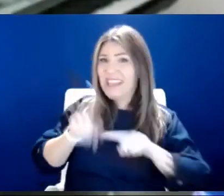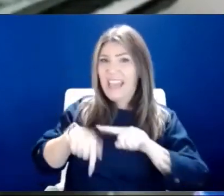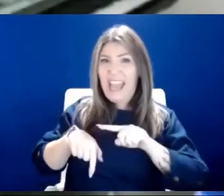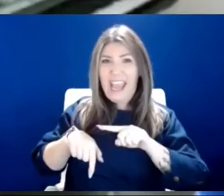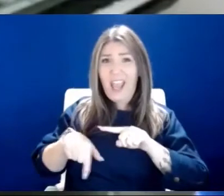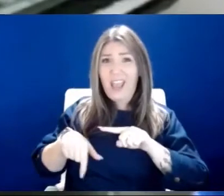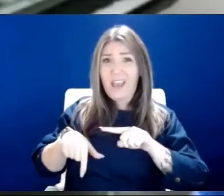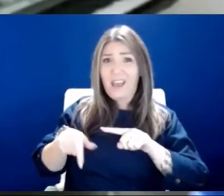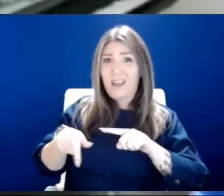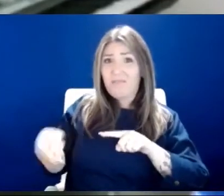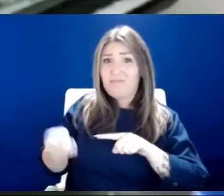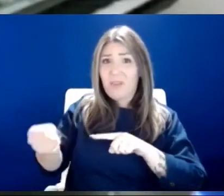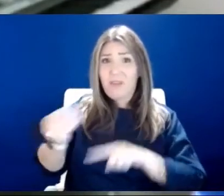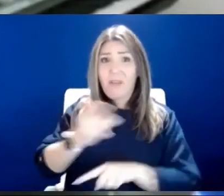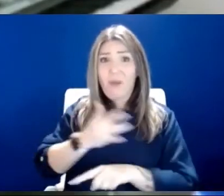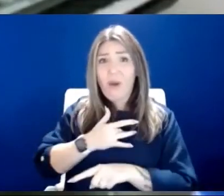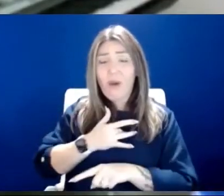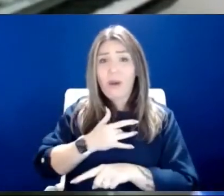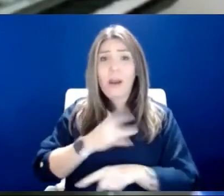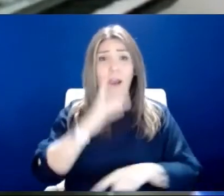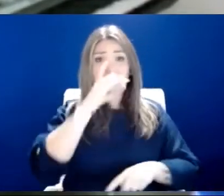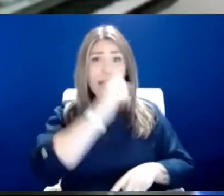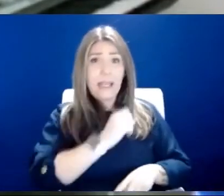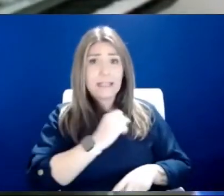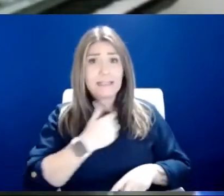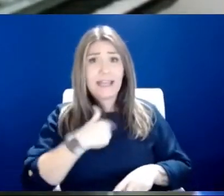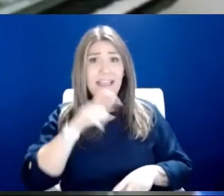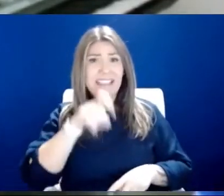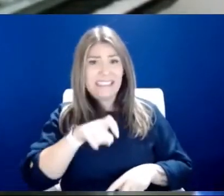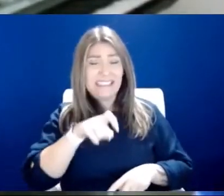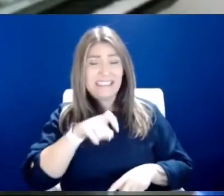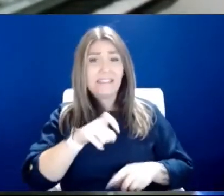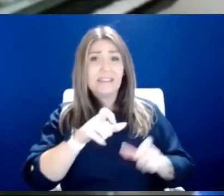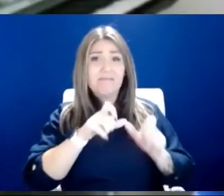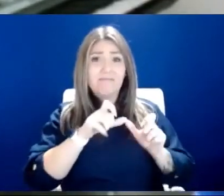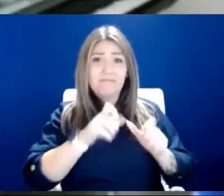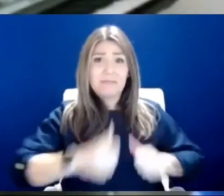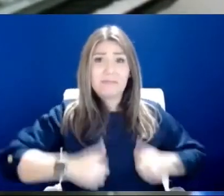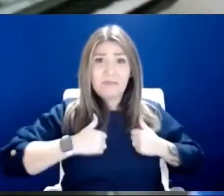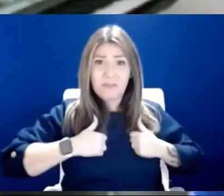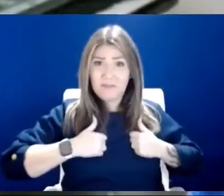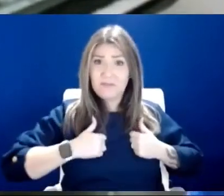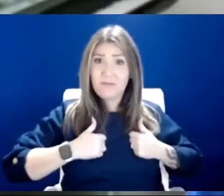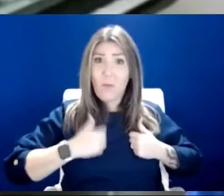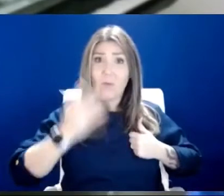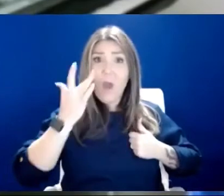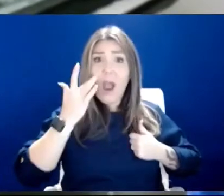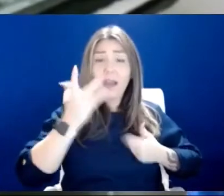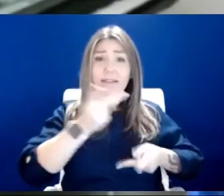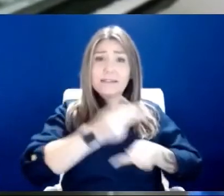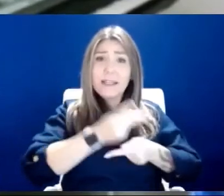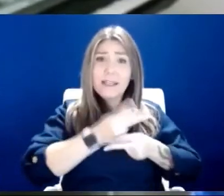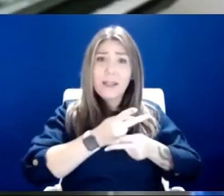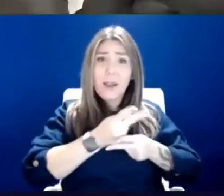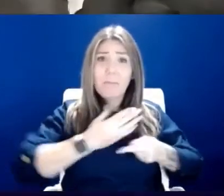I guess, you know, I might as well live on to take care of the rest of my family the way a man should.